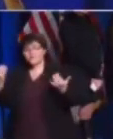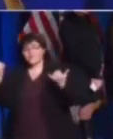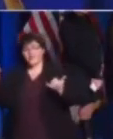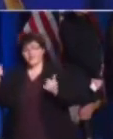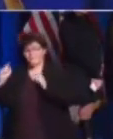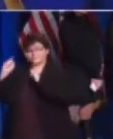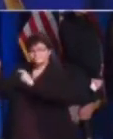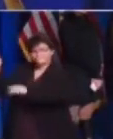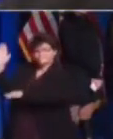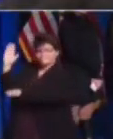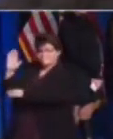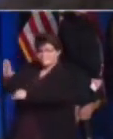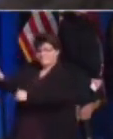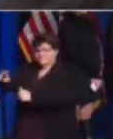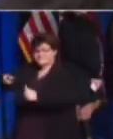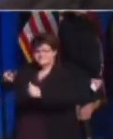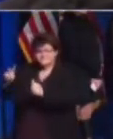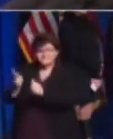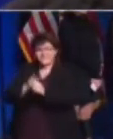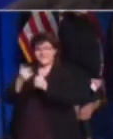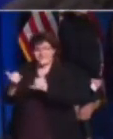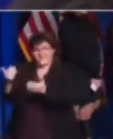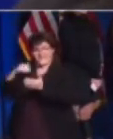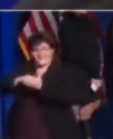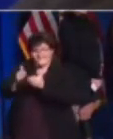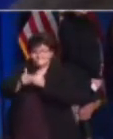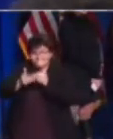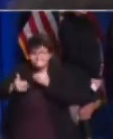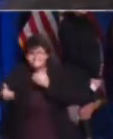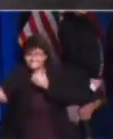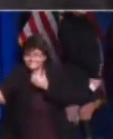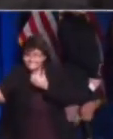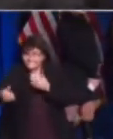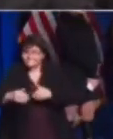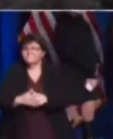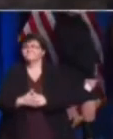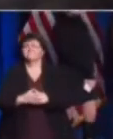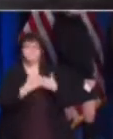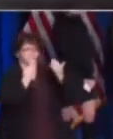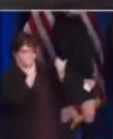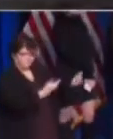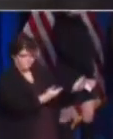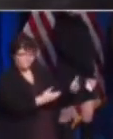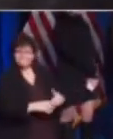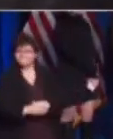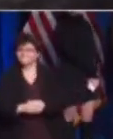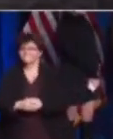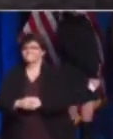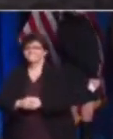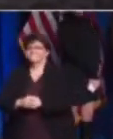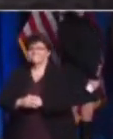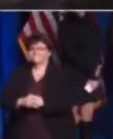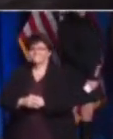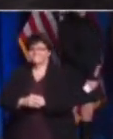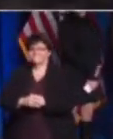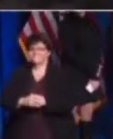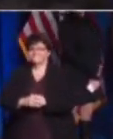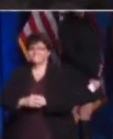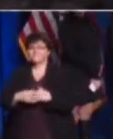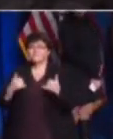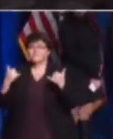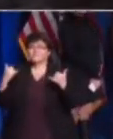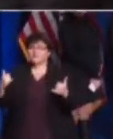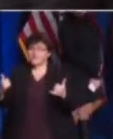term of office. Thank you, Madam United States Attorney. Now that you have raised your right